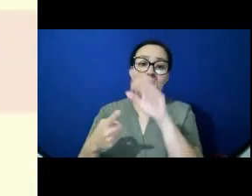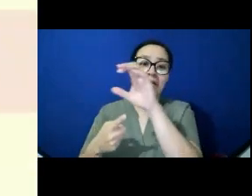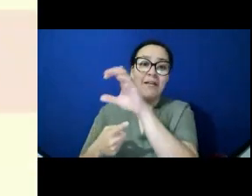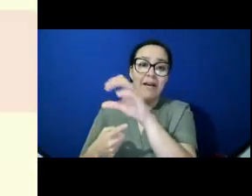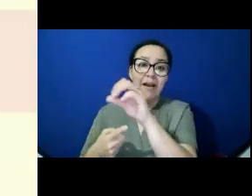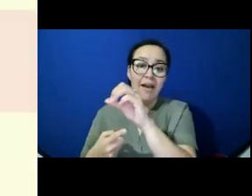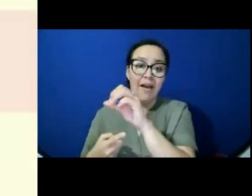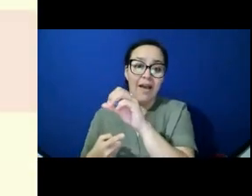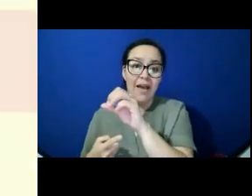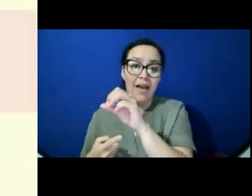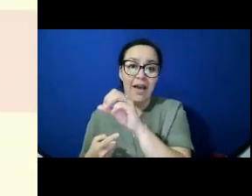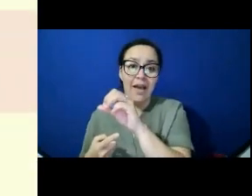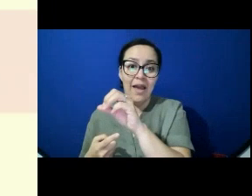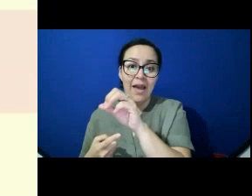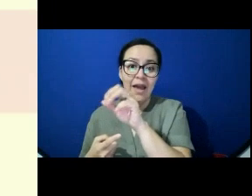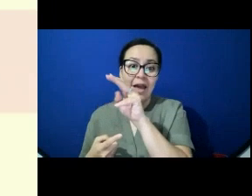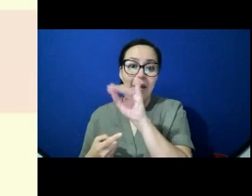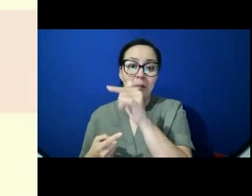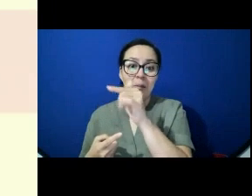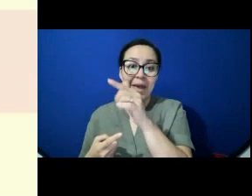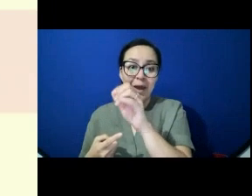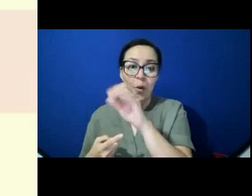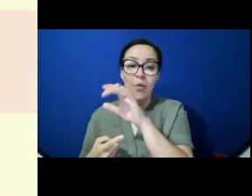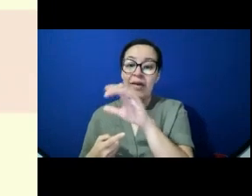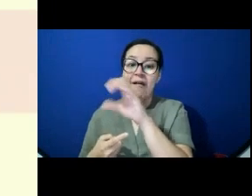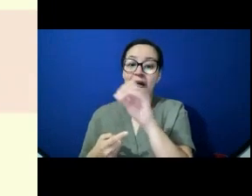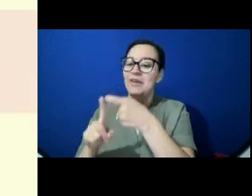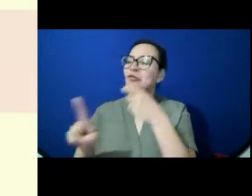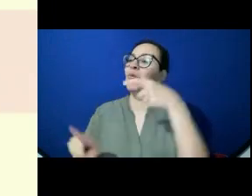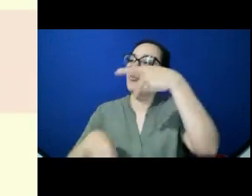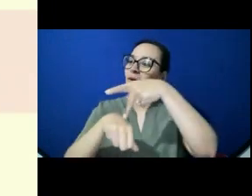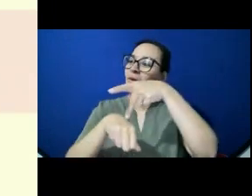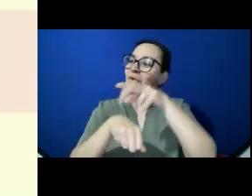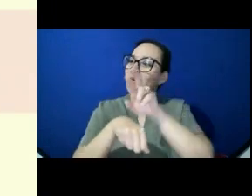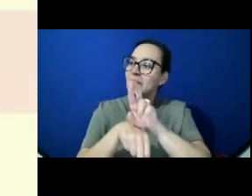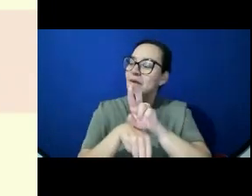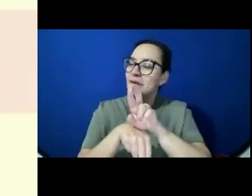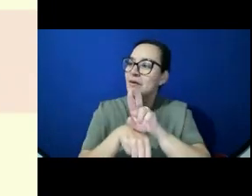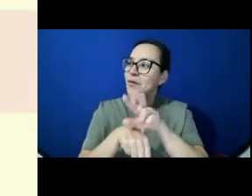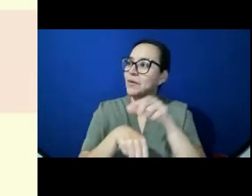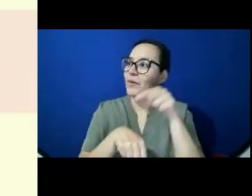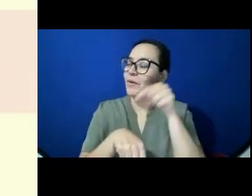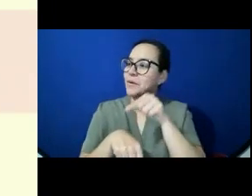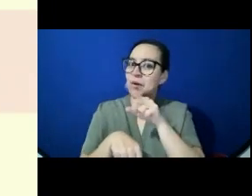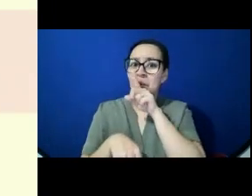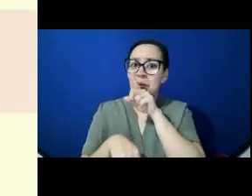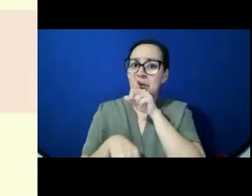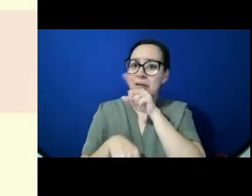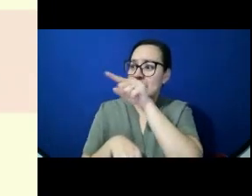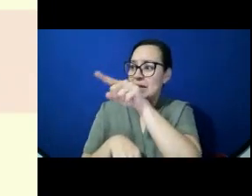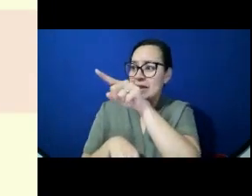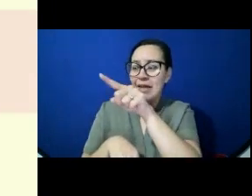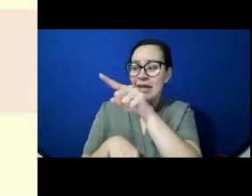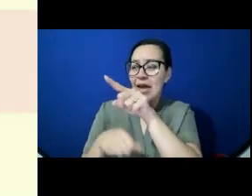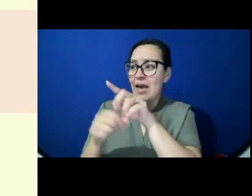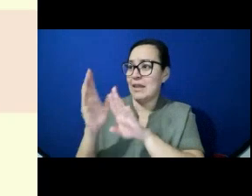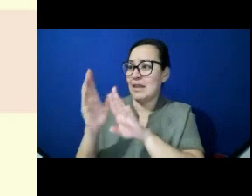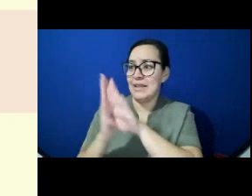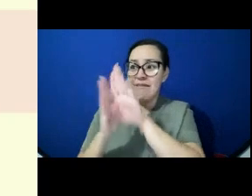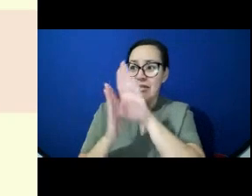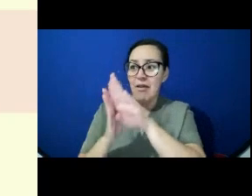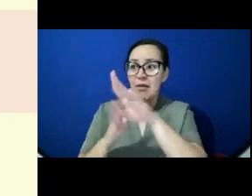thank Miro, que, which is a Puerto Rican company that truly they